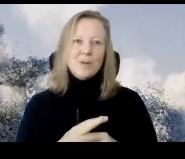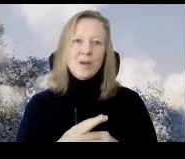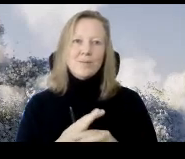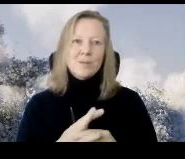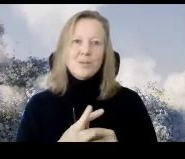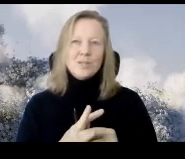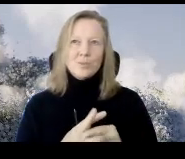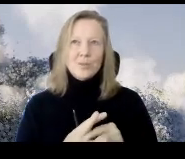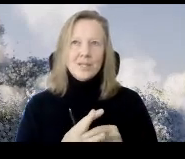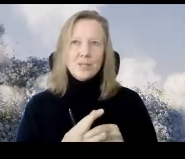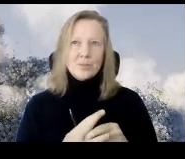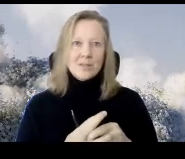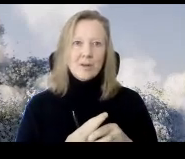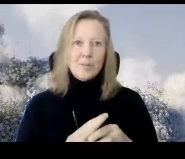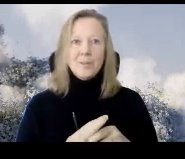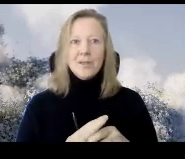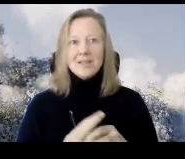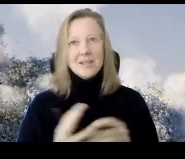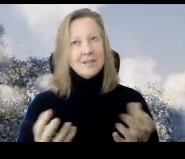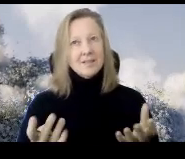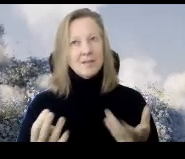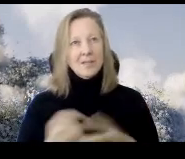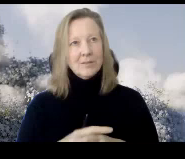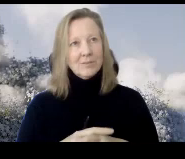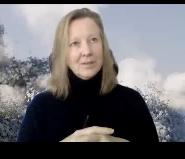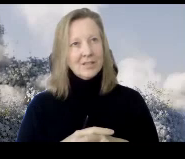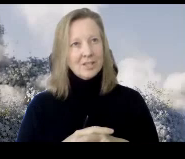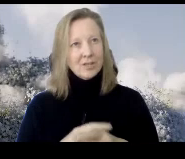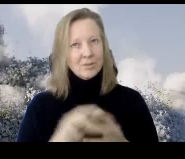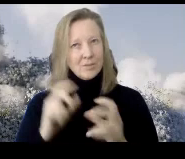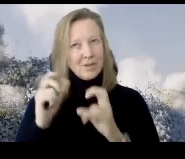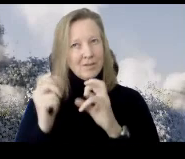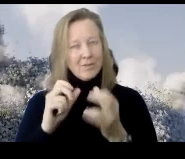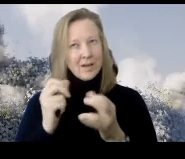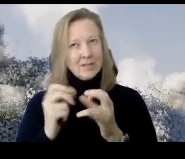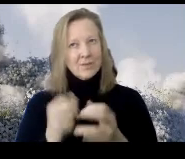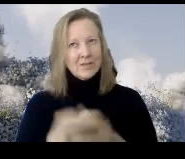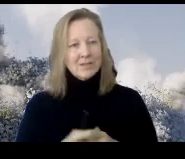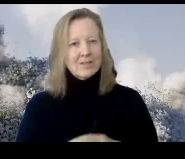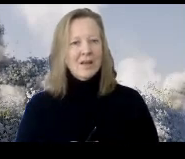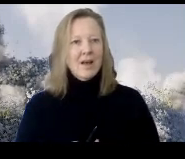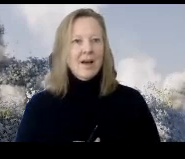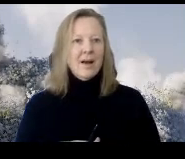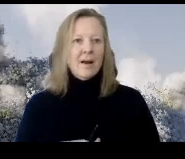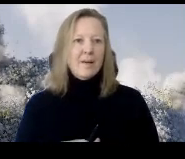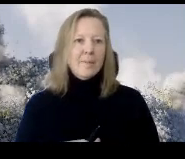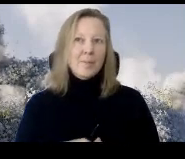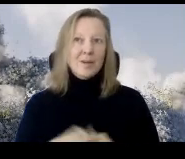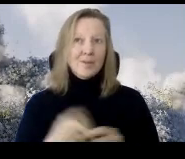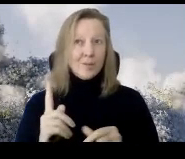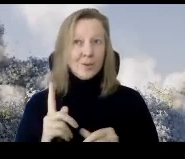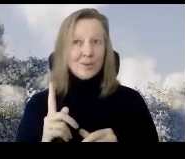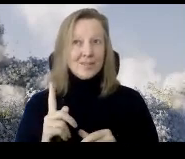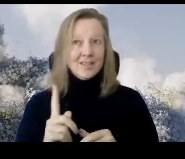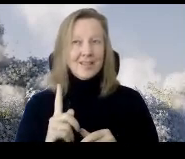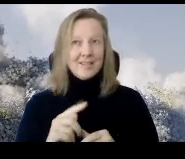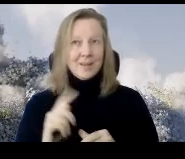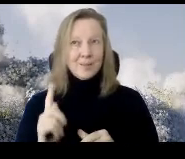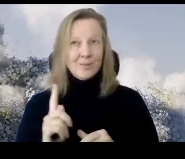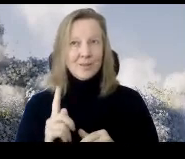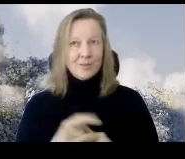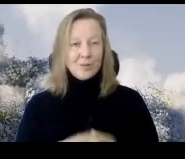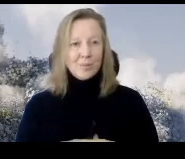and patient recovery, which is a really interesting topic because ethics can be different in each country. We find differences, but it's very important